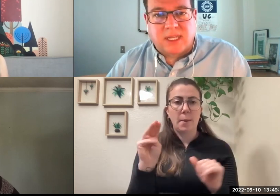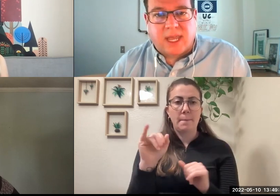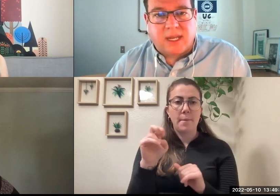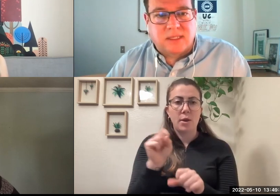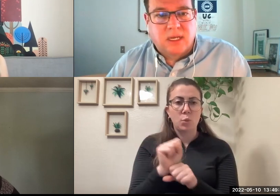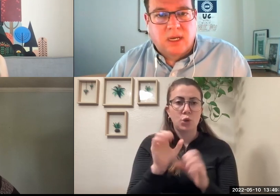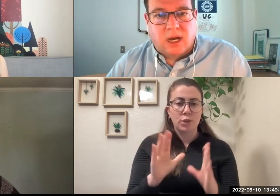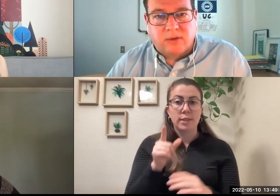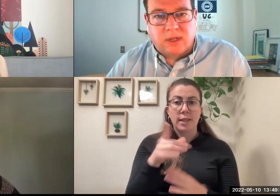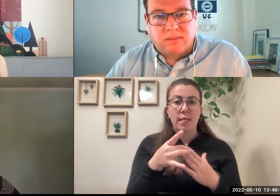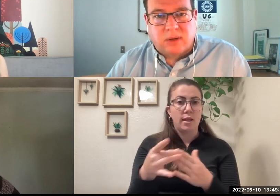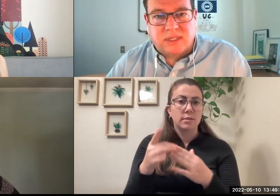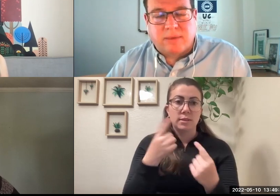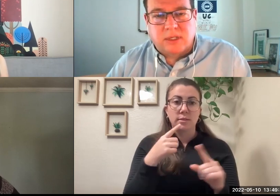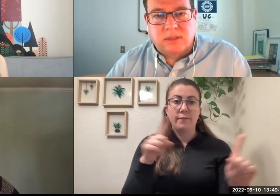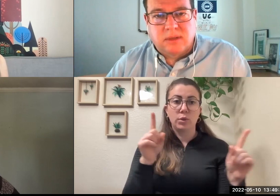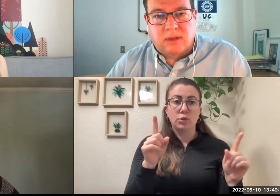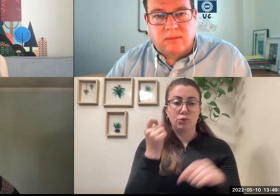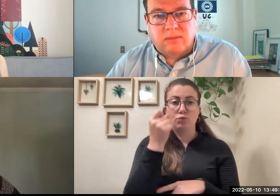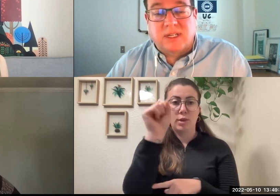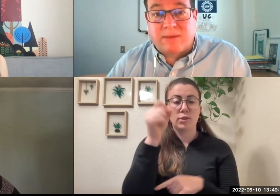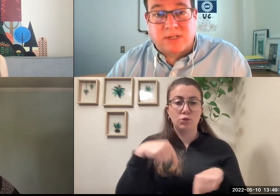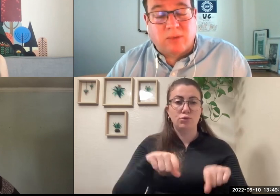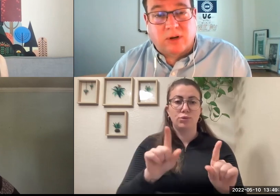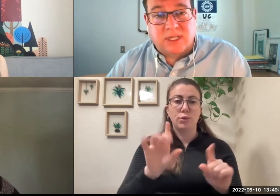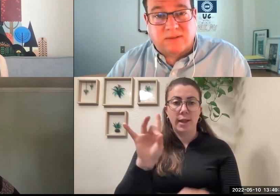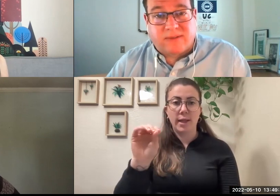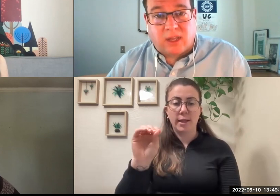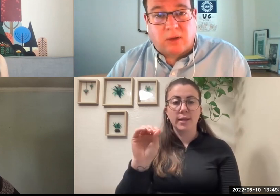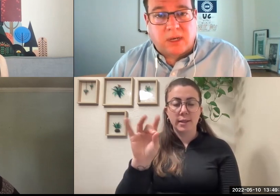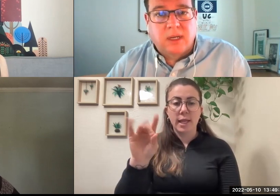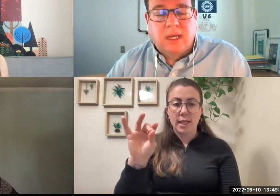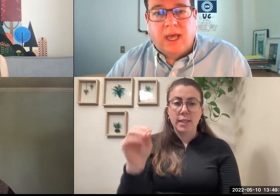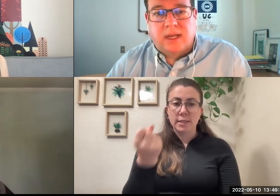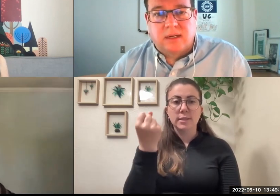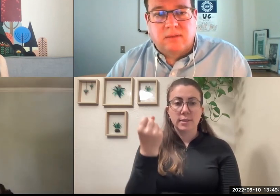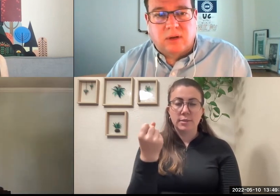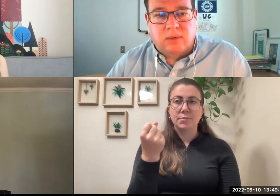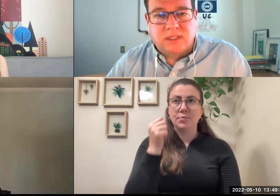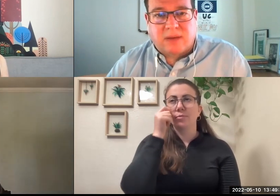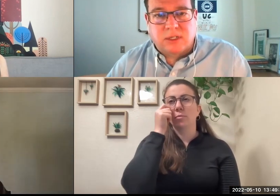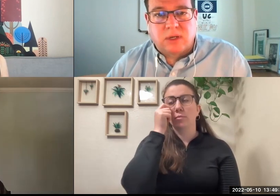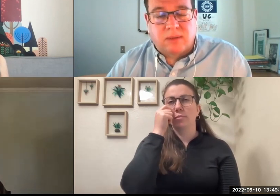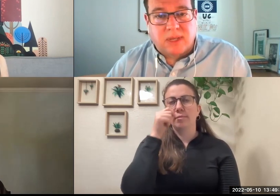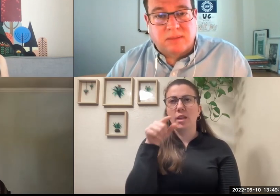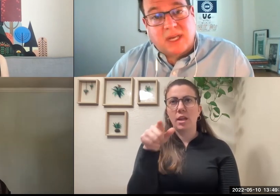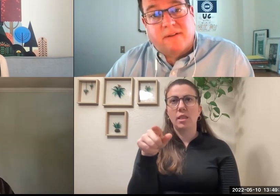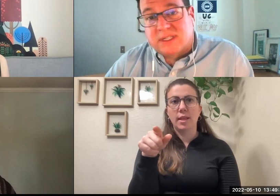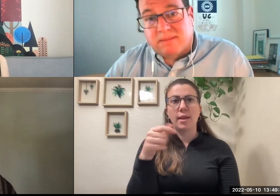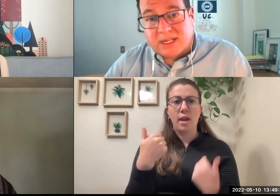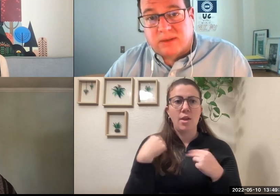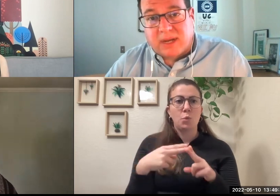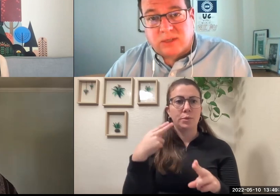successful strikes in the 80s, really, you know, reestablished the mine workers as a fighting union. And you know, established